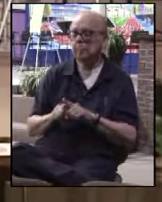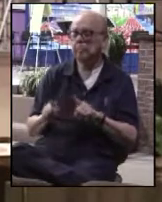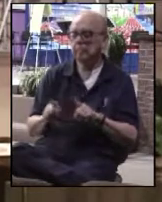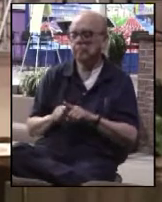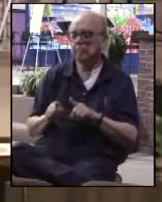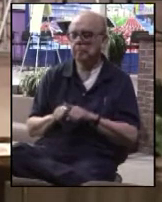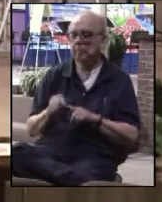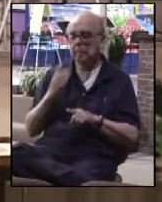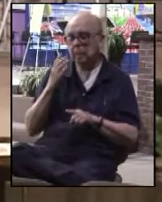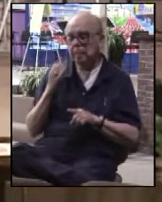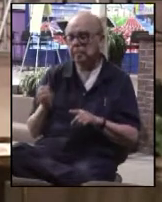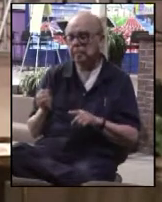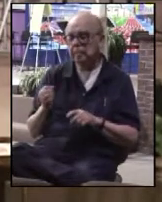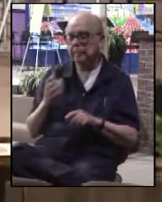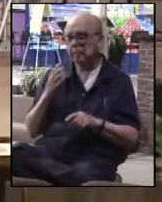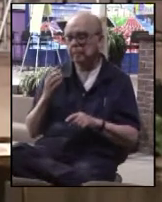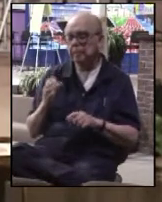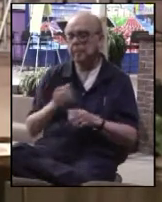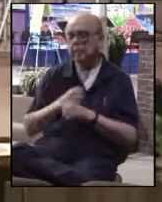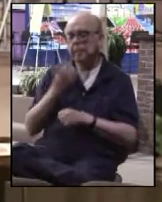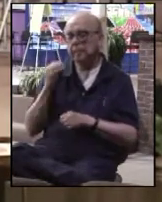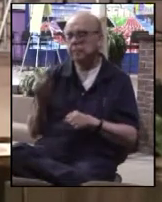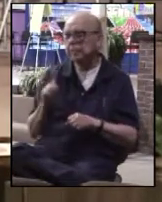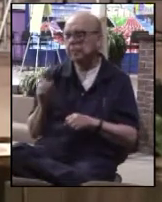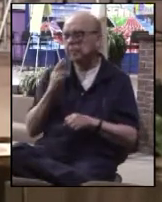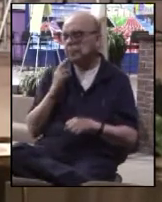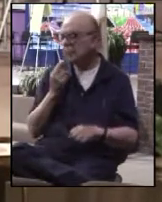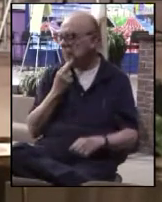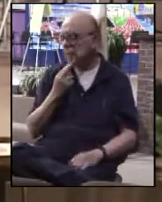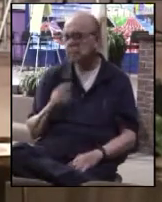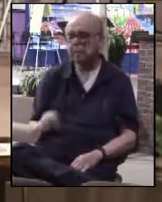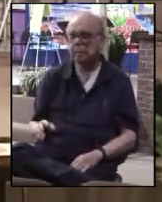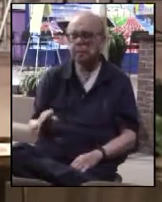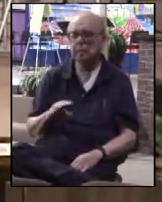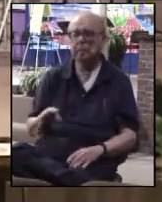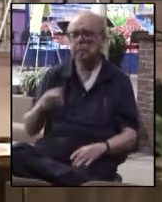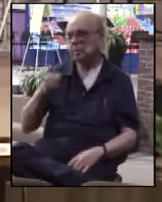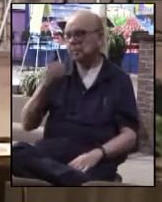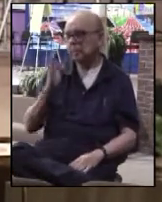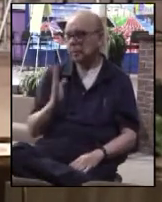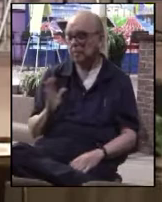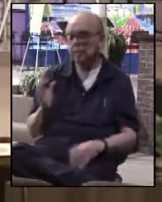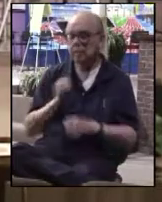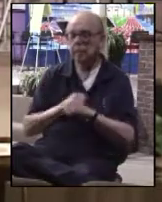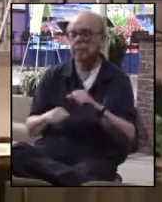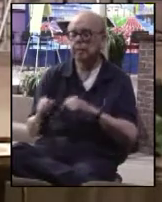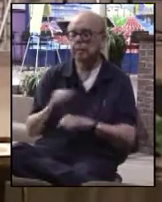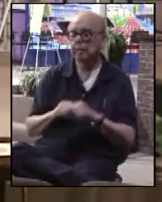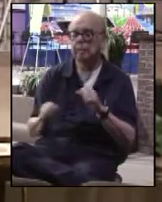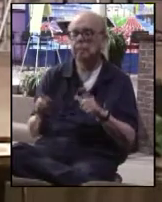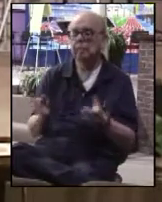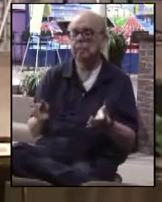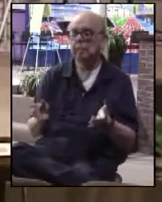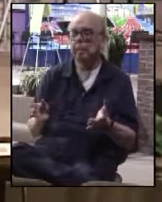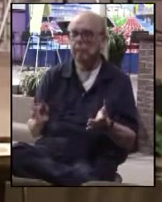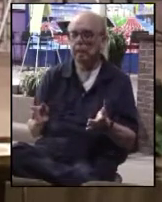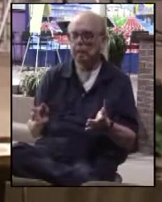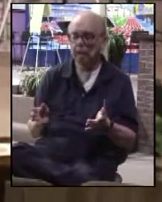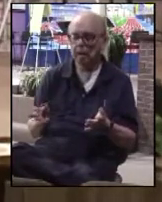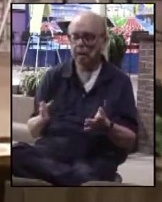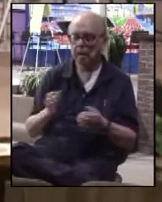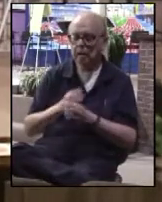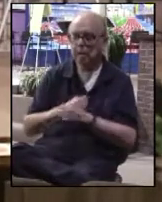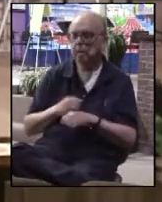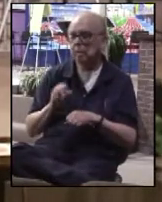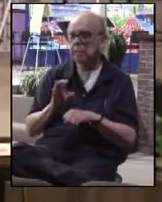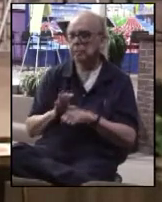experience at the restaurant or does he want us to love one another or to love